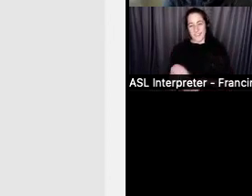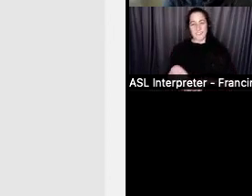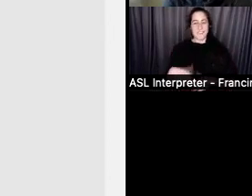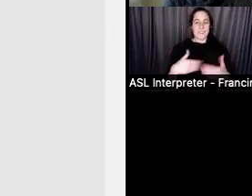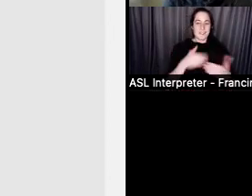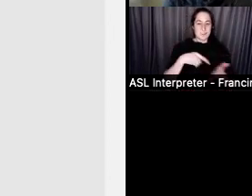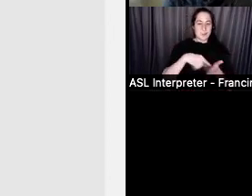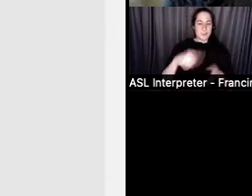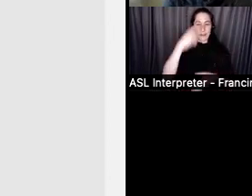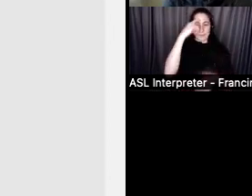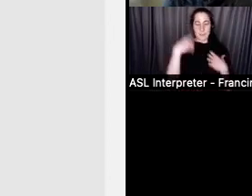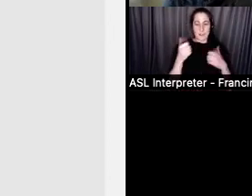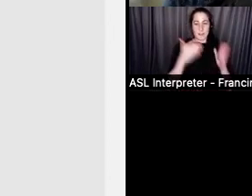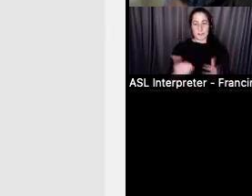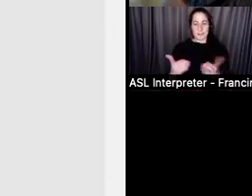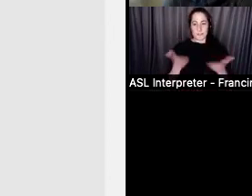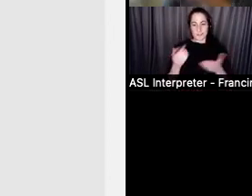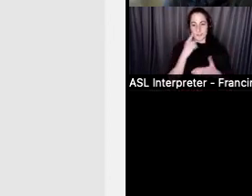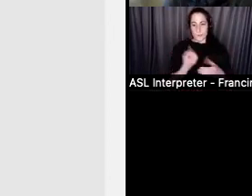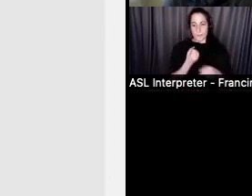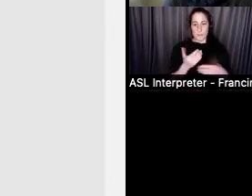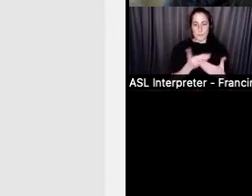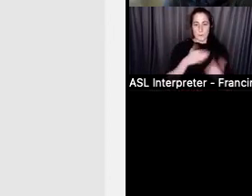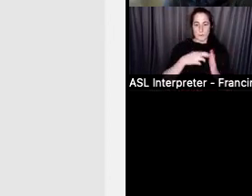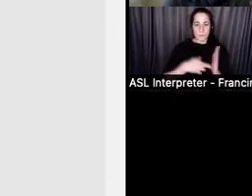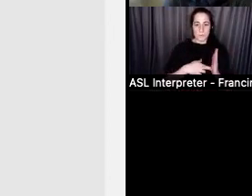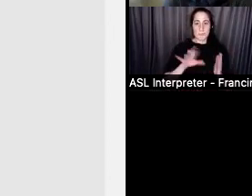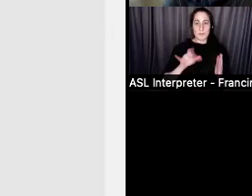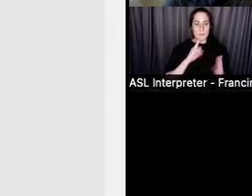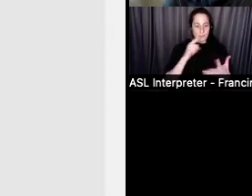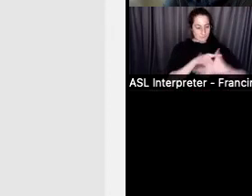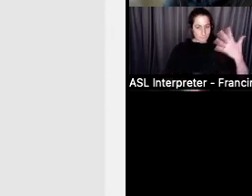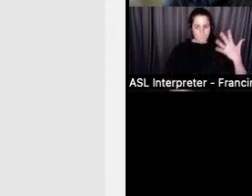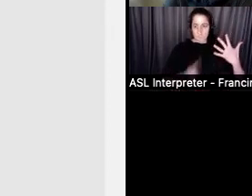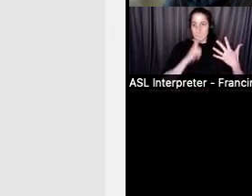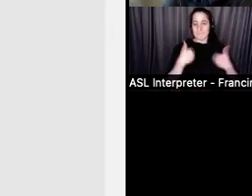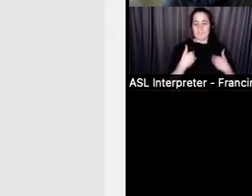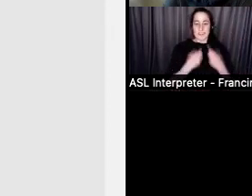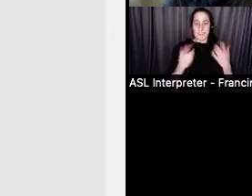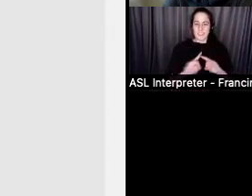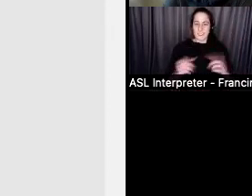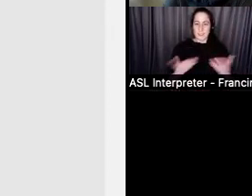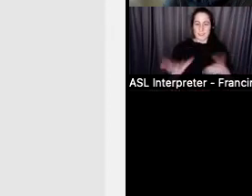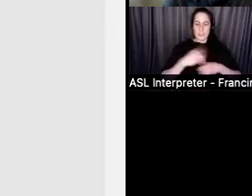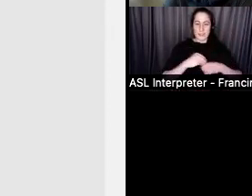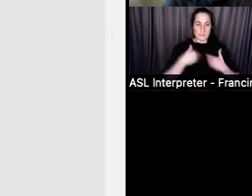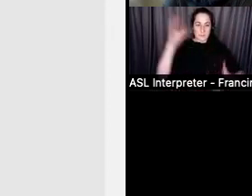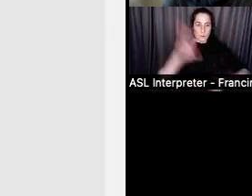mental health plan services in the year prior to enrollment. So you can see it gets pretty dense, like these different layers, and there's 13 of